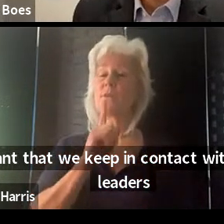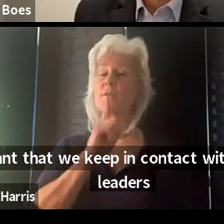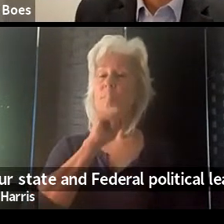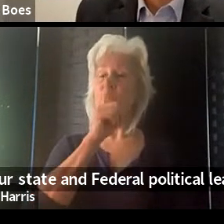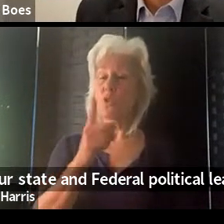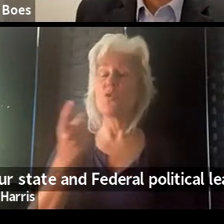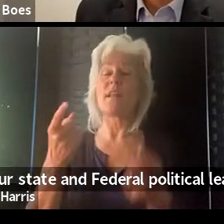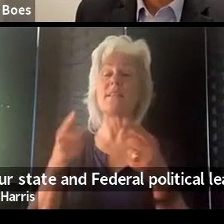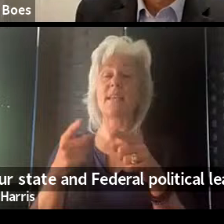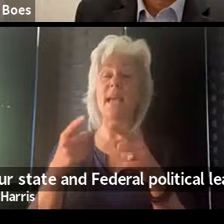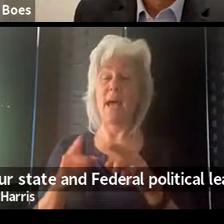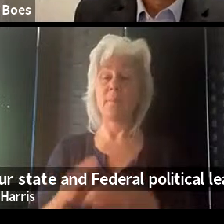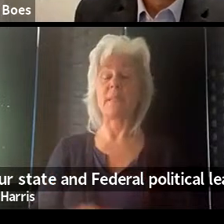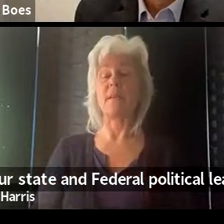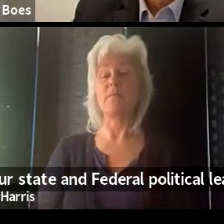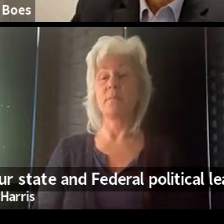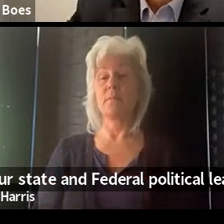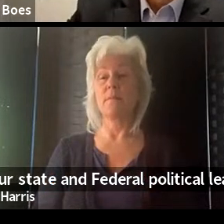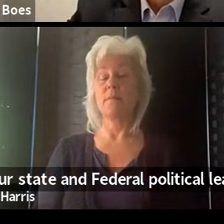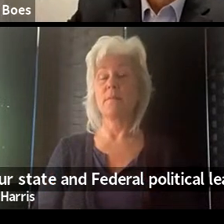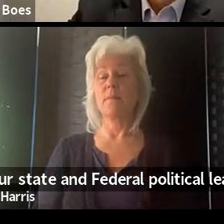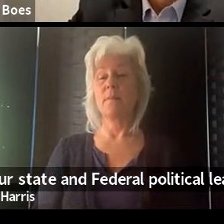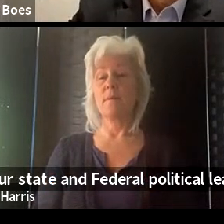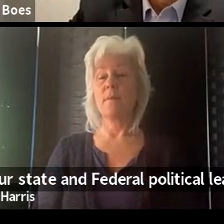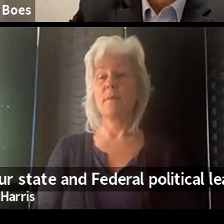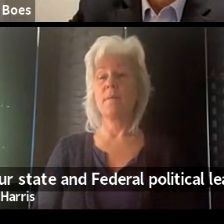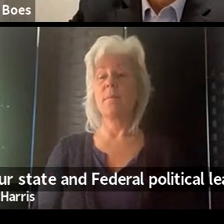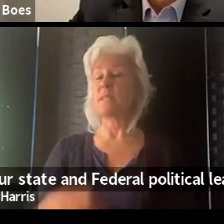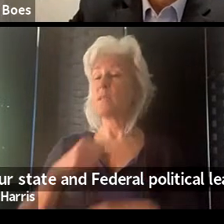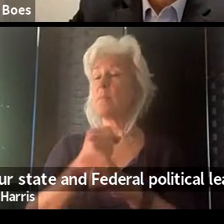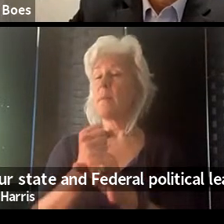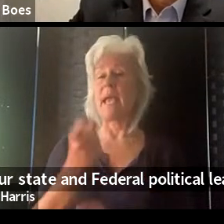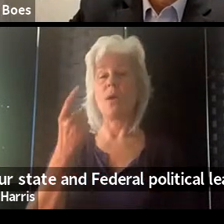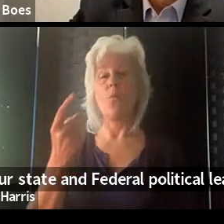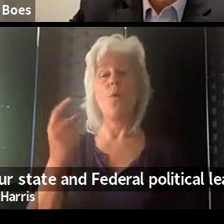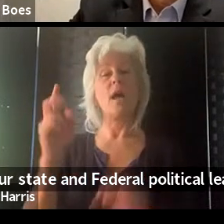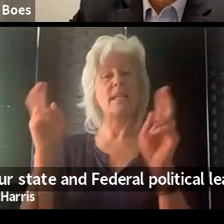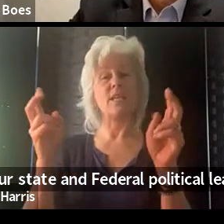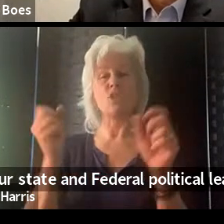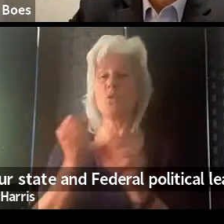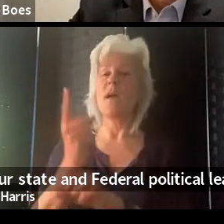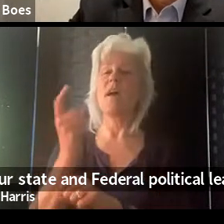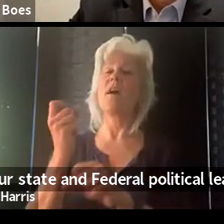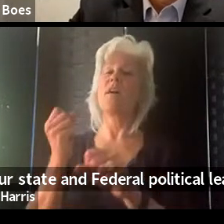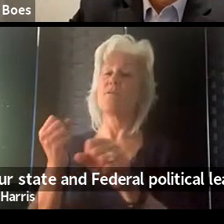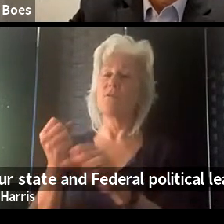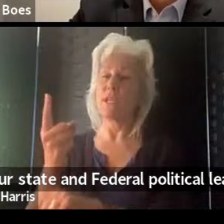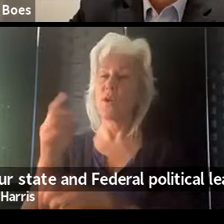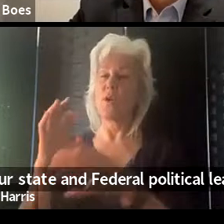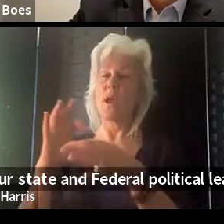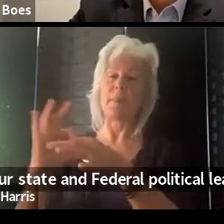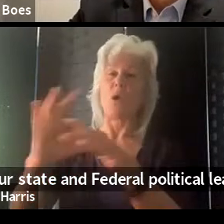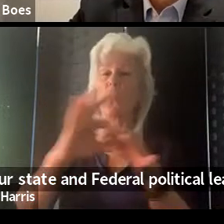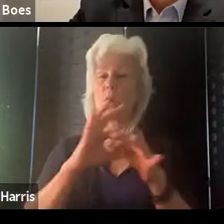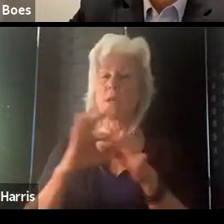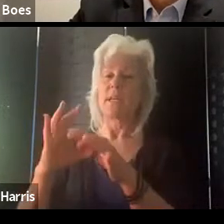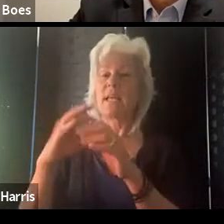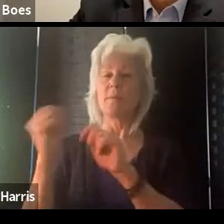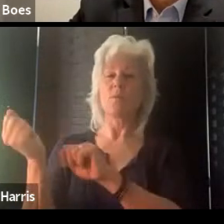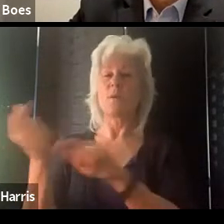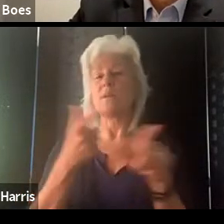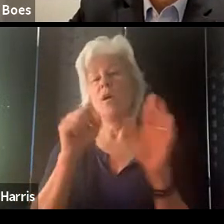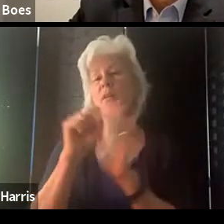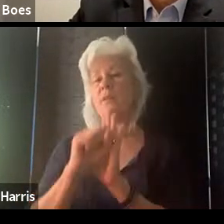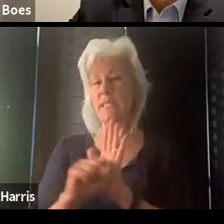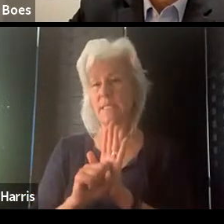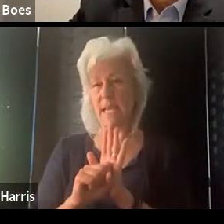place. But in other words, to make a single issue each year and have it coordinated between all the states, so